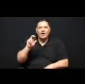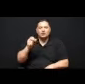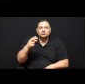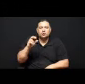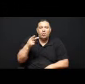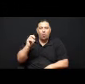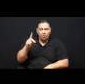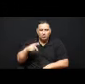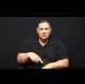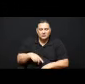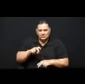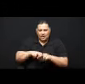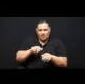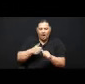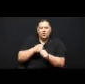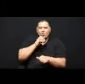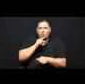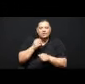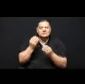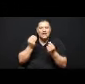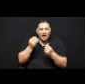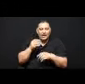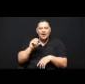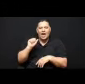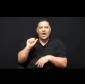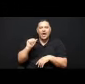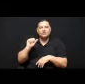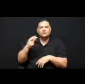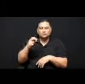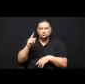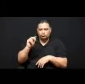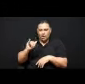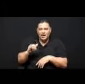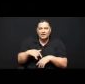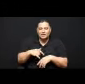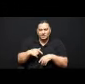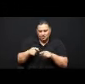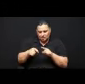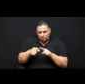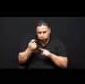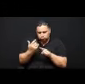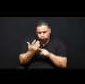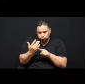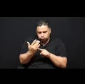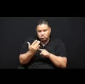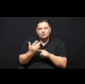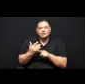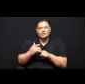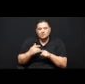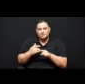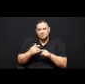one burnt end with another, as the Geiger counter of river crickets rose behind him.